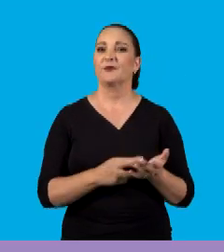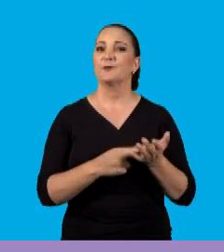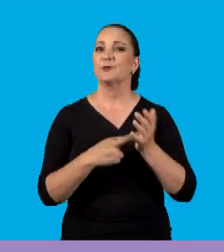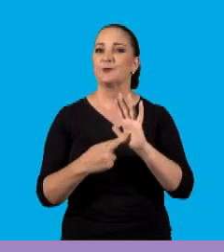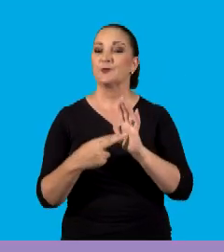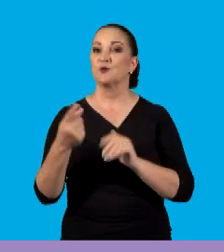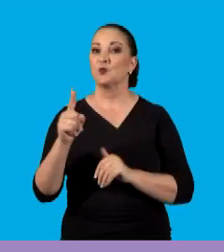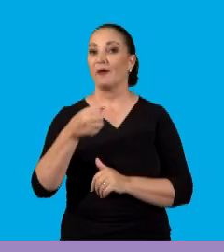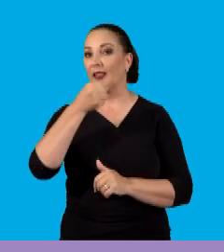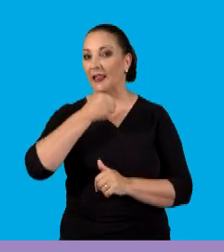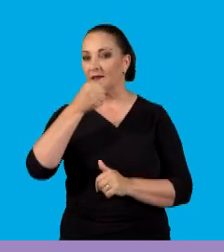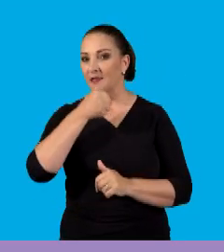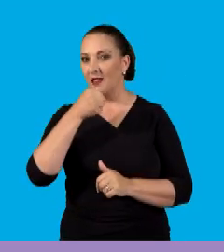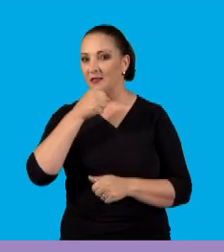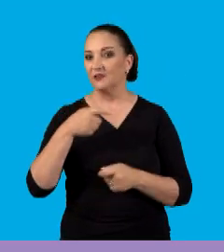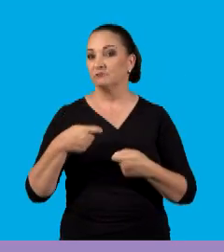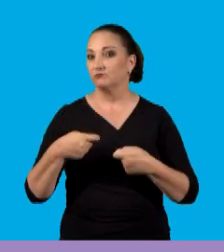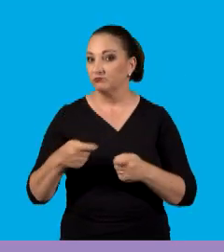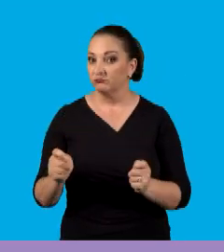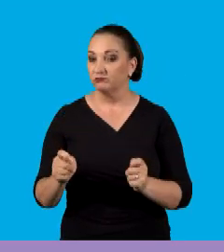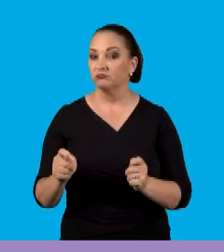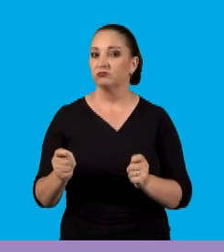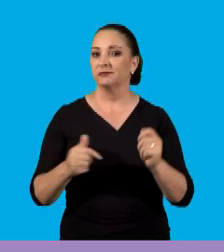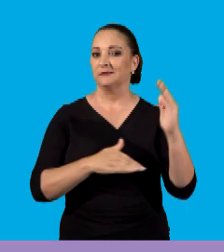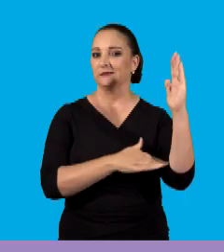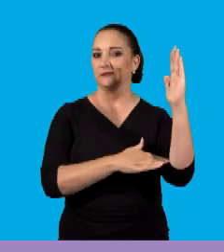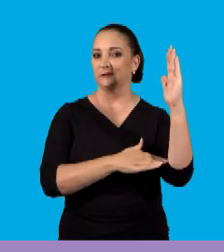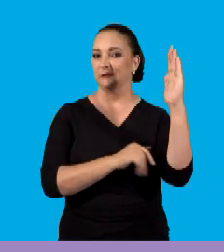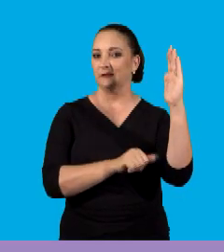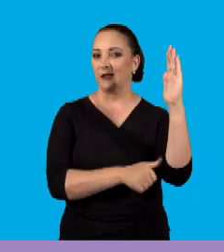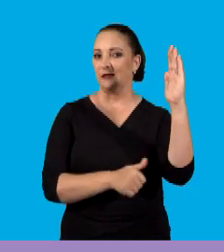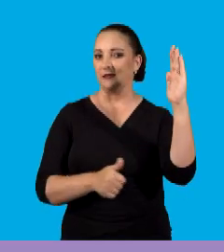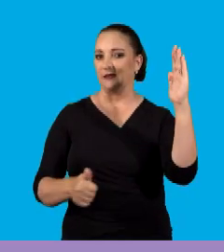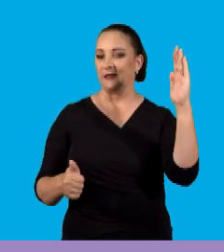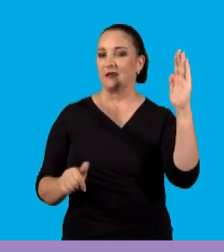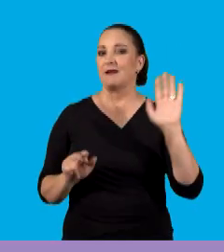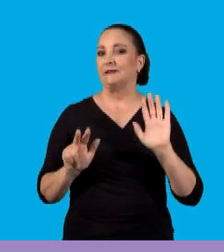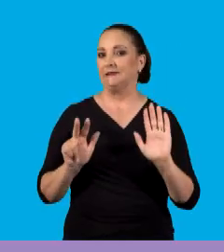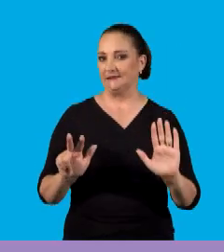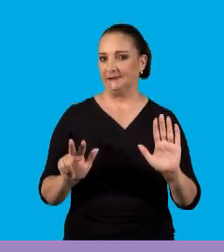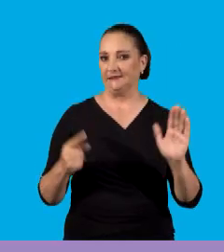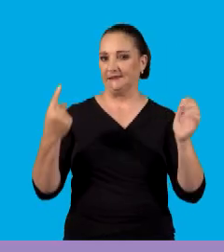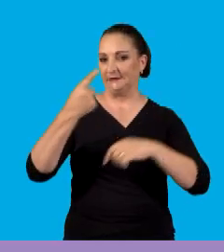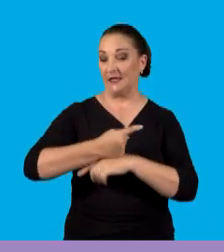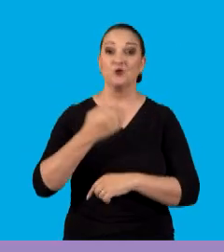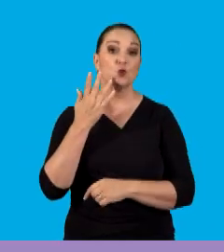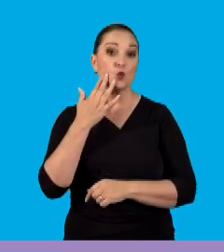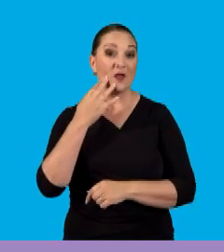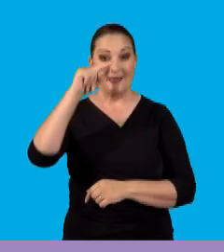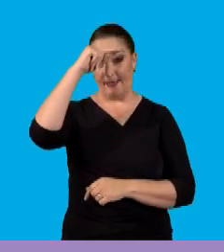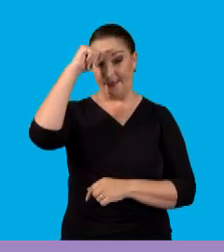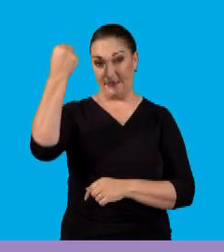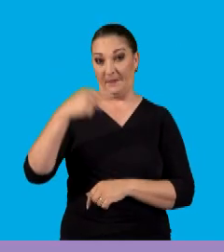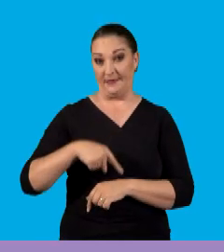the number of ice creams that were sold within a period of 8 days during